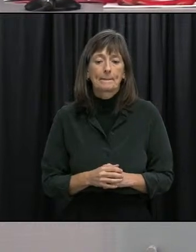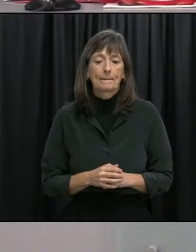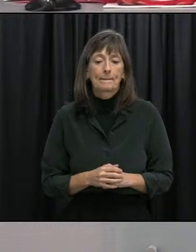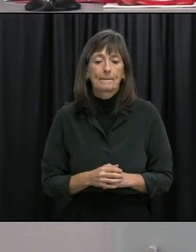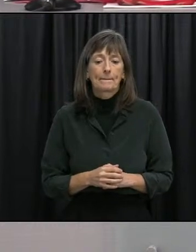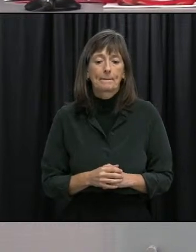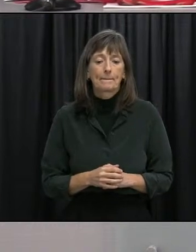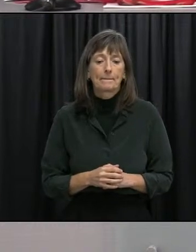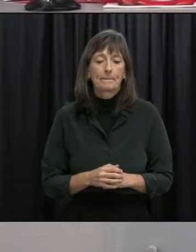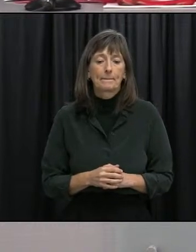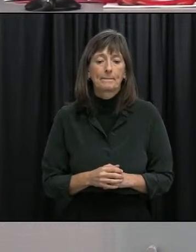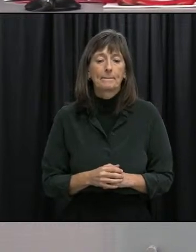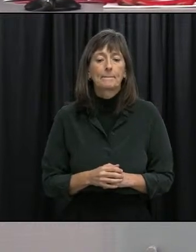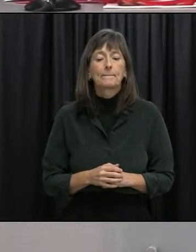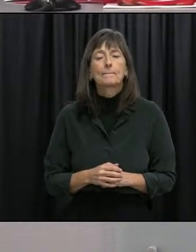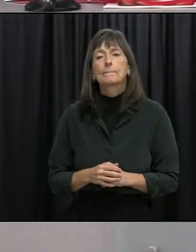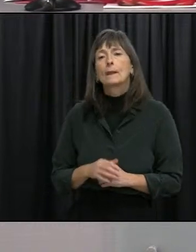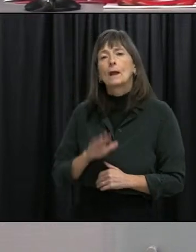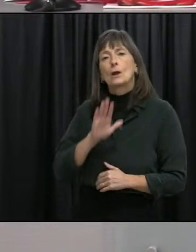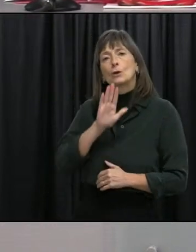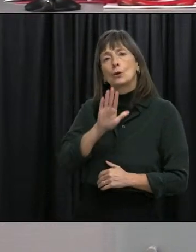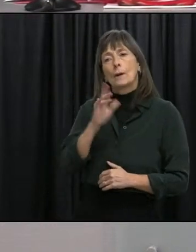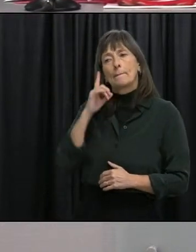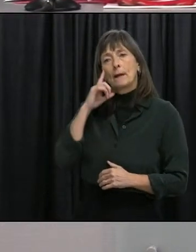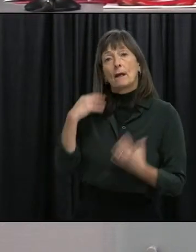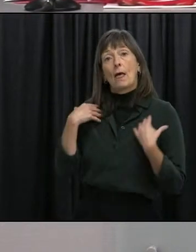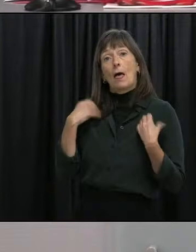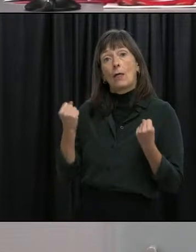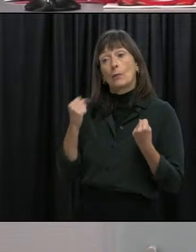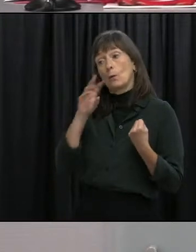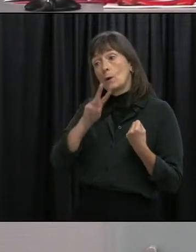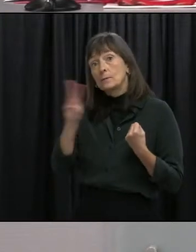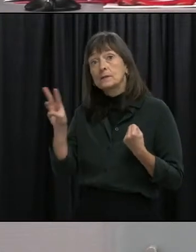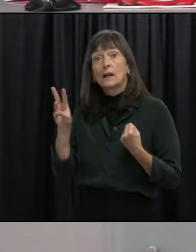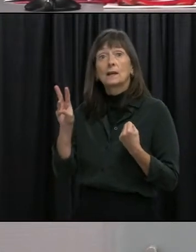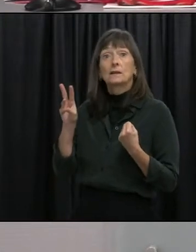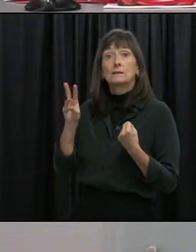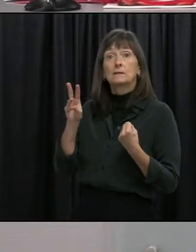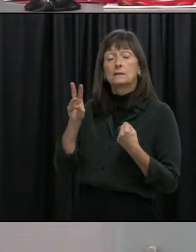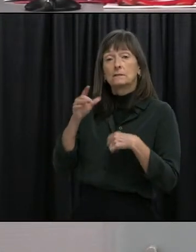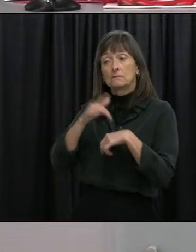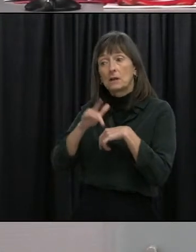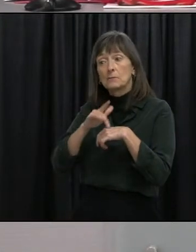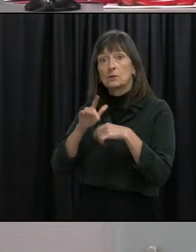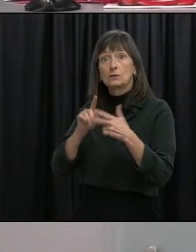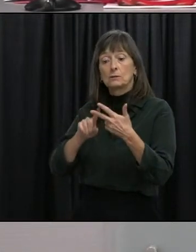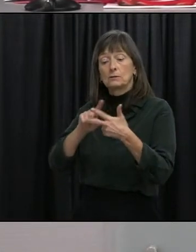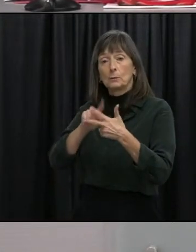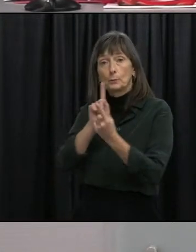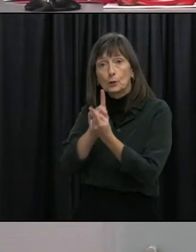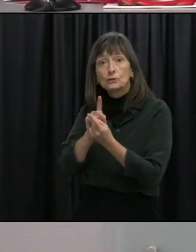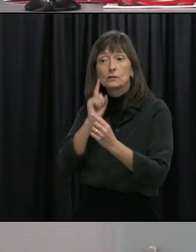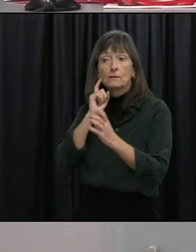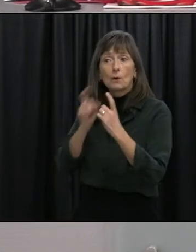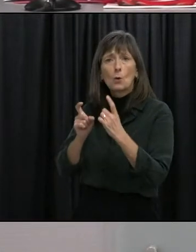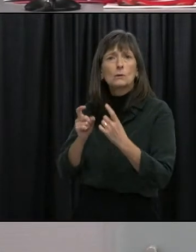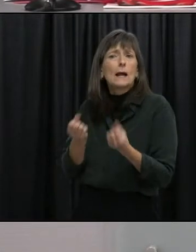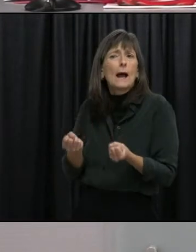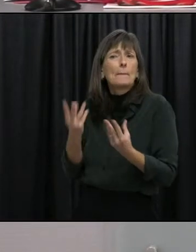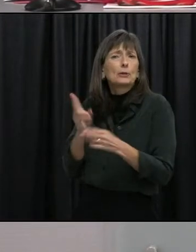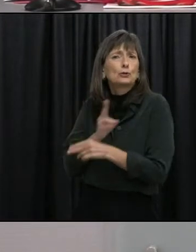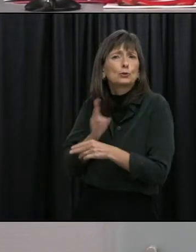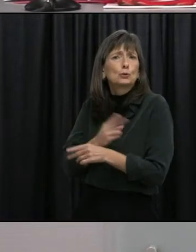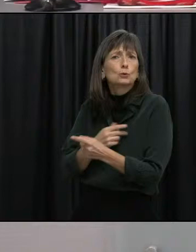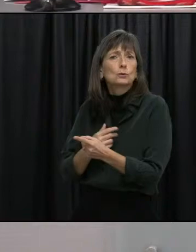is the uptake on the mental health services that you have for rotational workers? Thank you. It's a good question. We